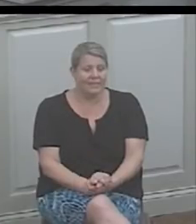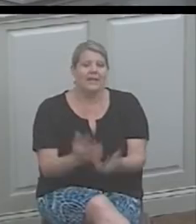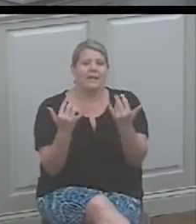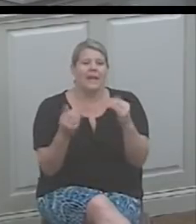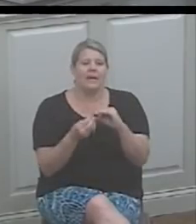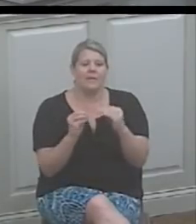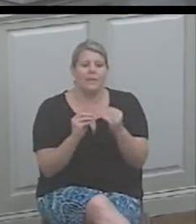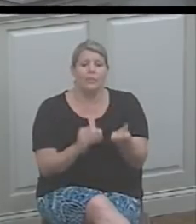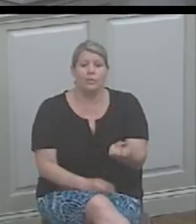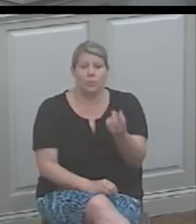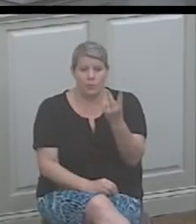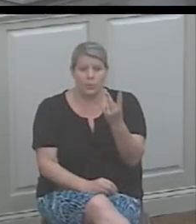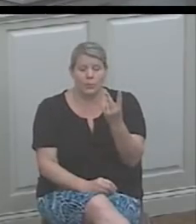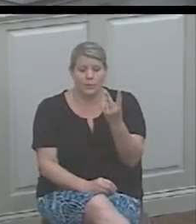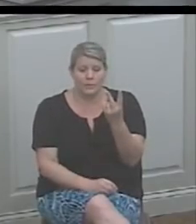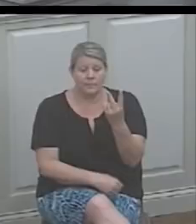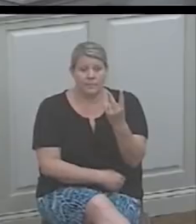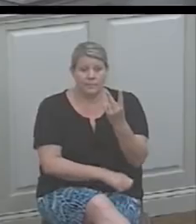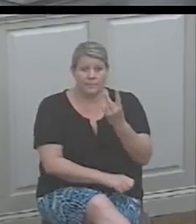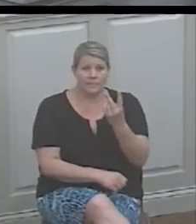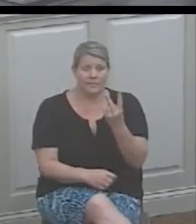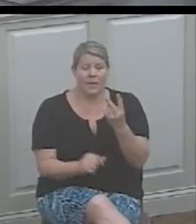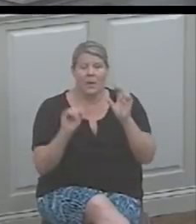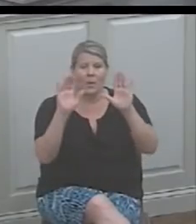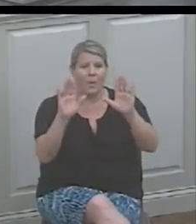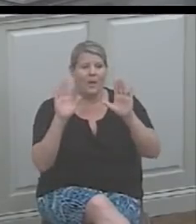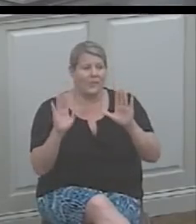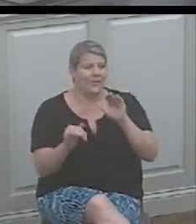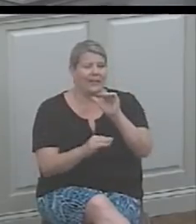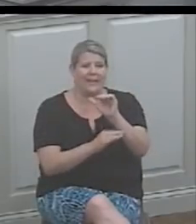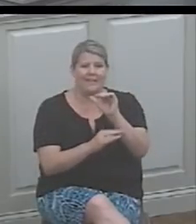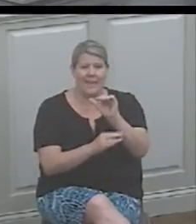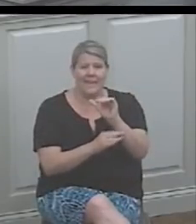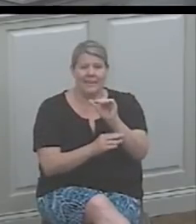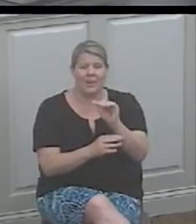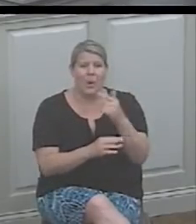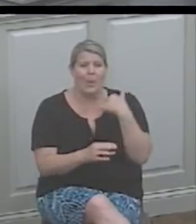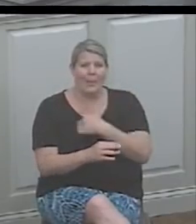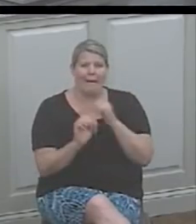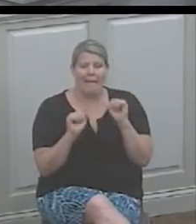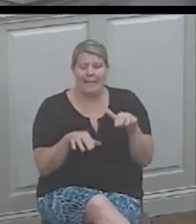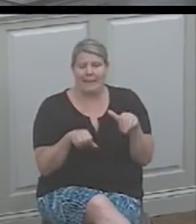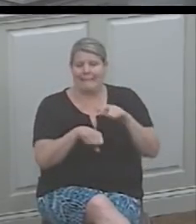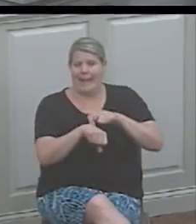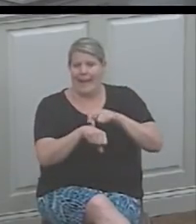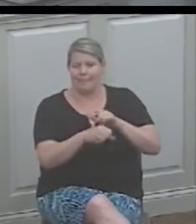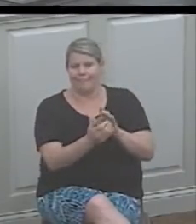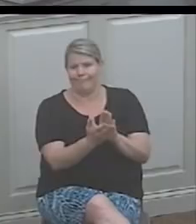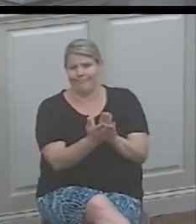Item 2, another one of those wonderful evenings where we get to take time to acknowledge